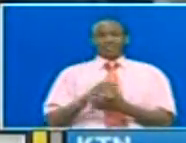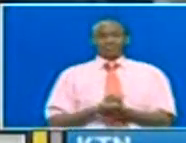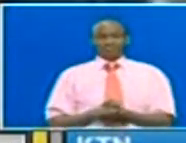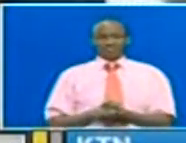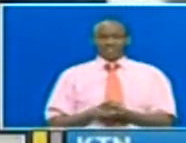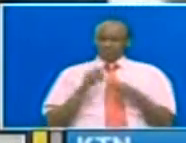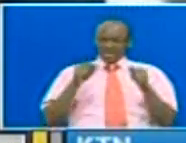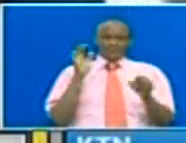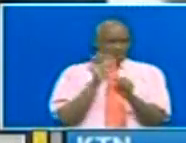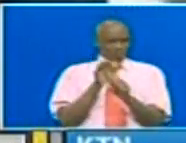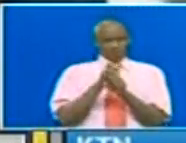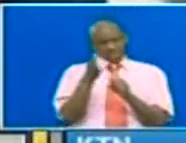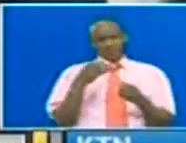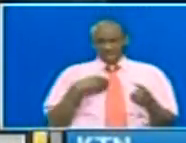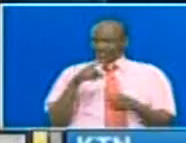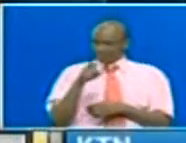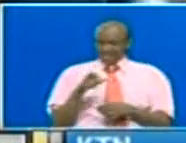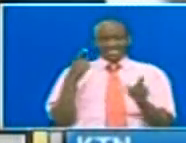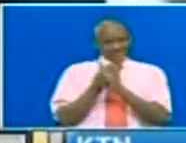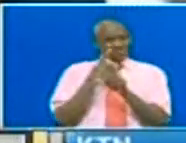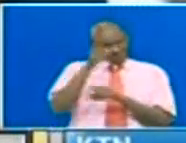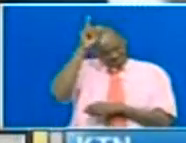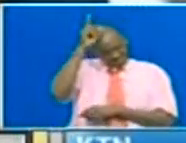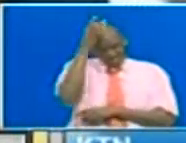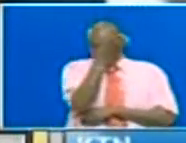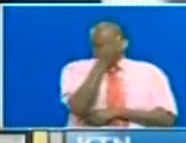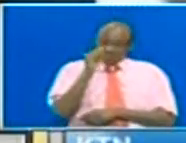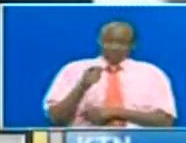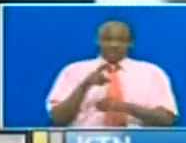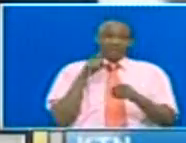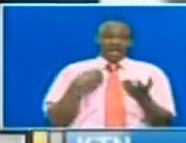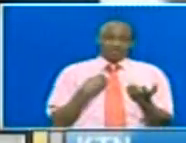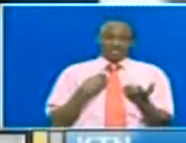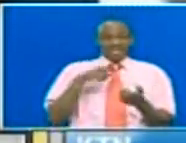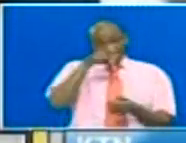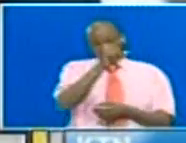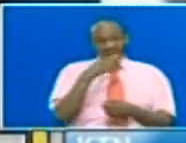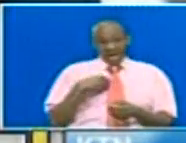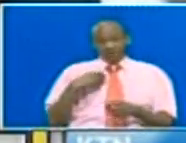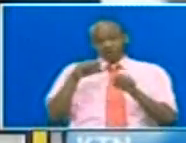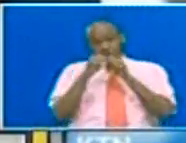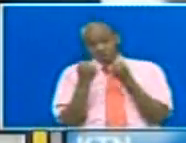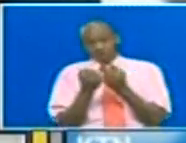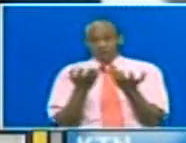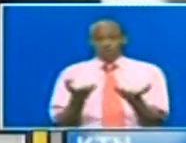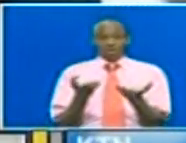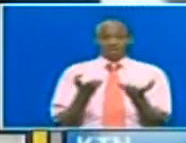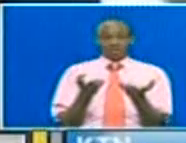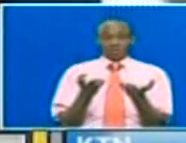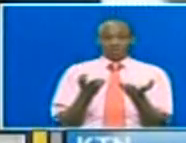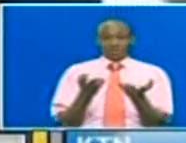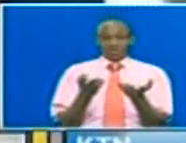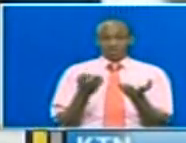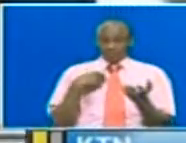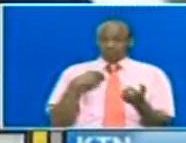We have a lot of land, especially in semi-arid parts of Kenya, which we don't have social or economic or political issues